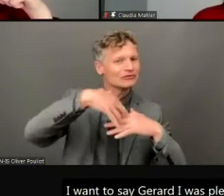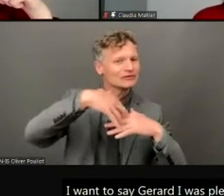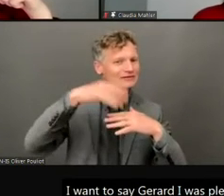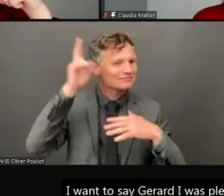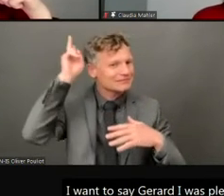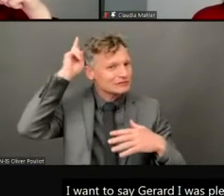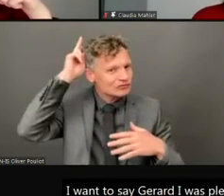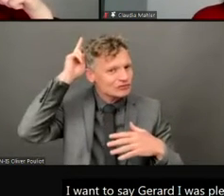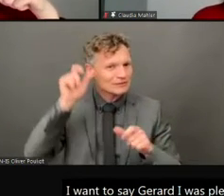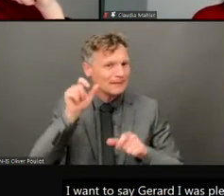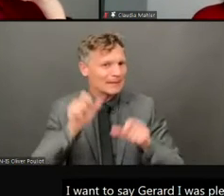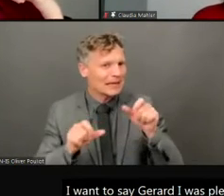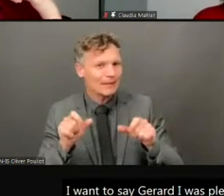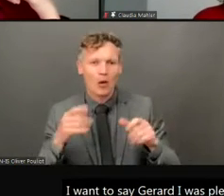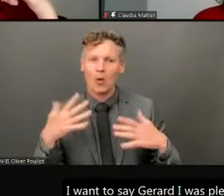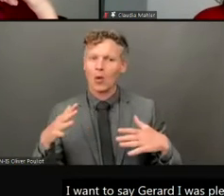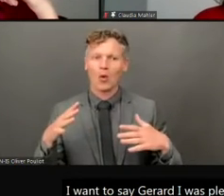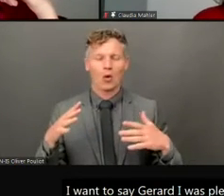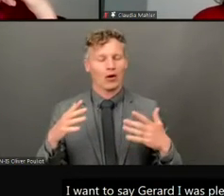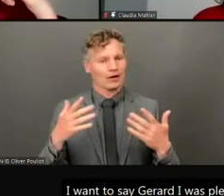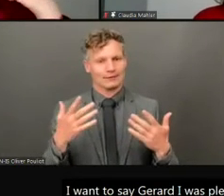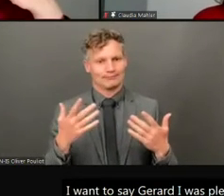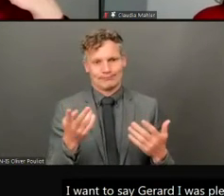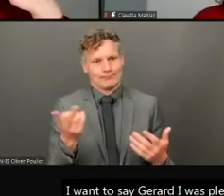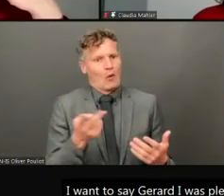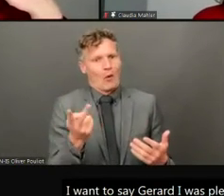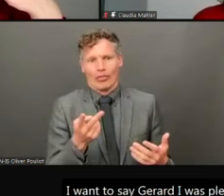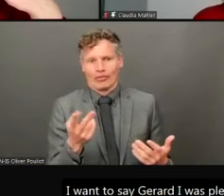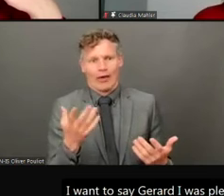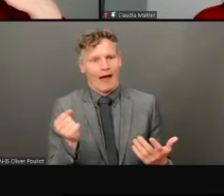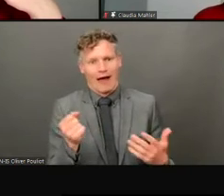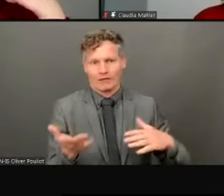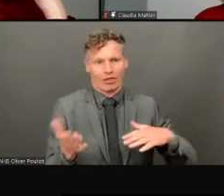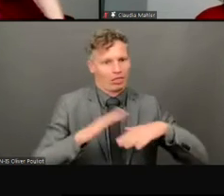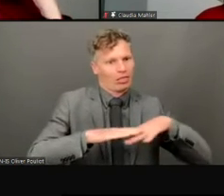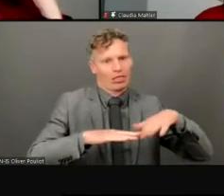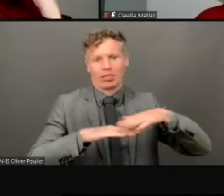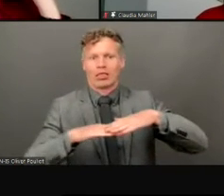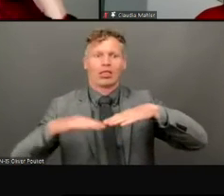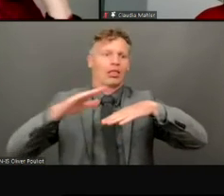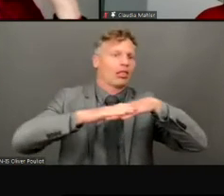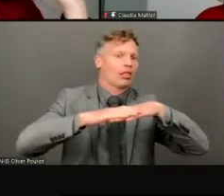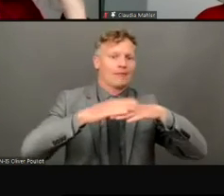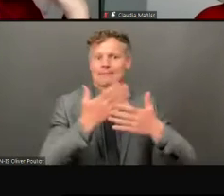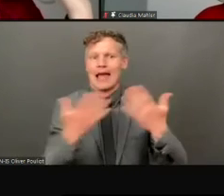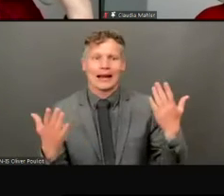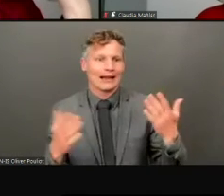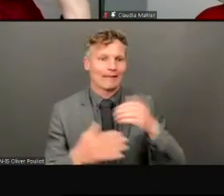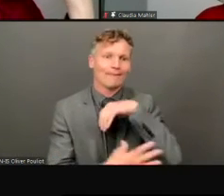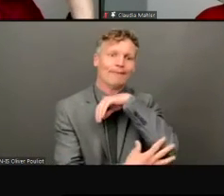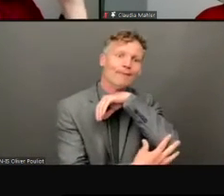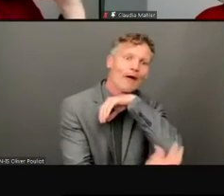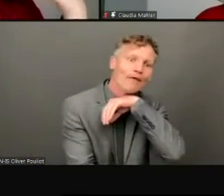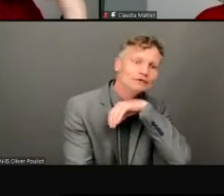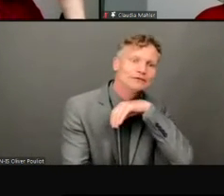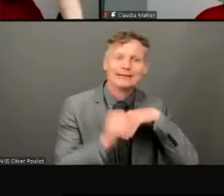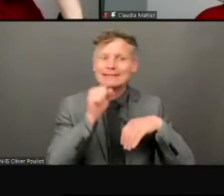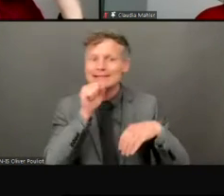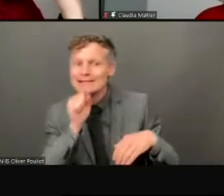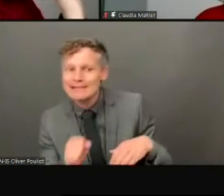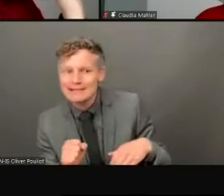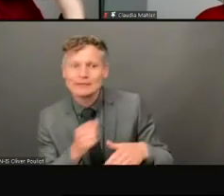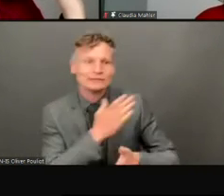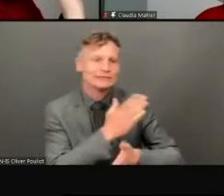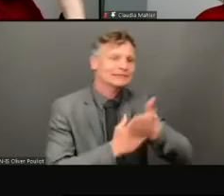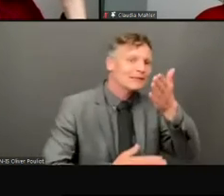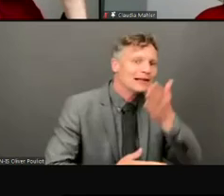they face both age, disability, poverty, and often remoteness as intersecting issues. But also that the importance of autonomy is